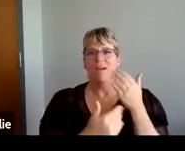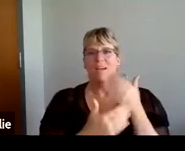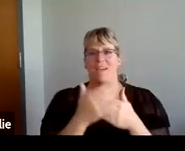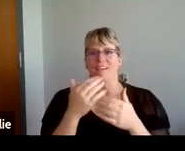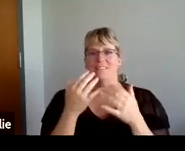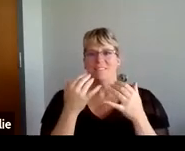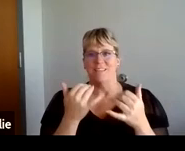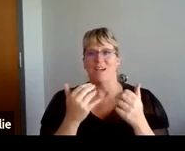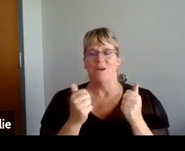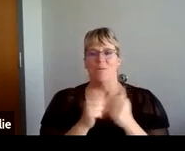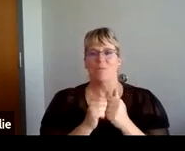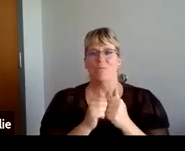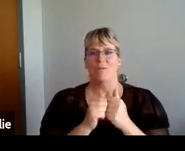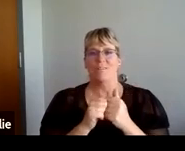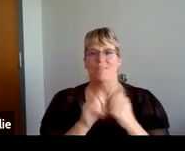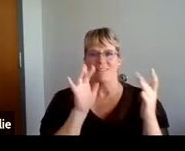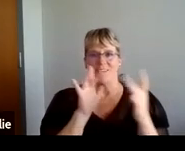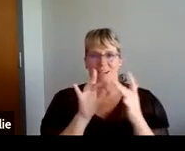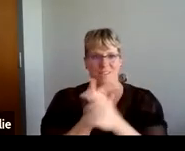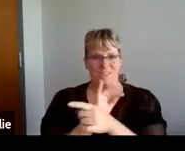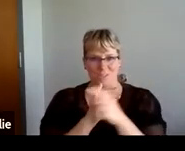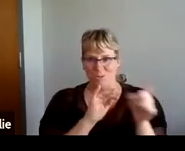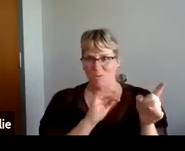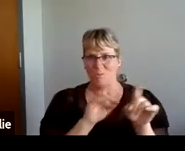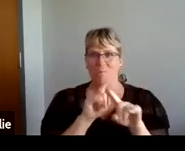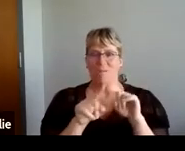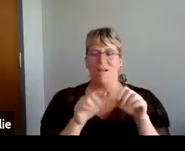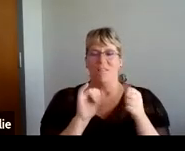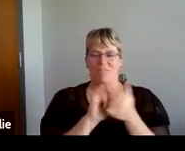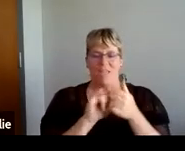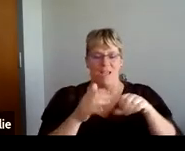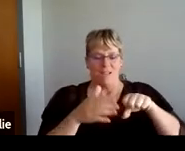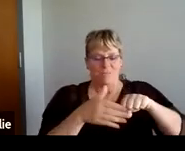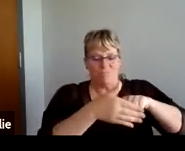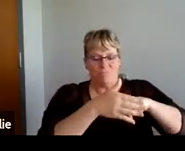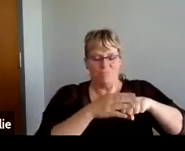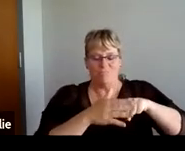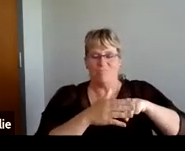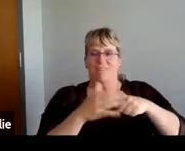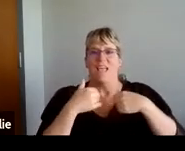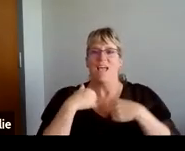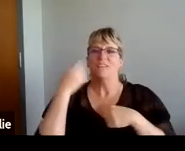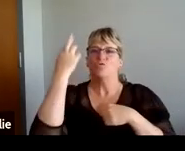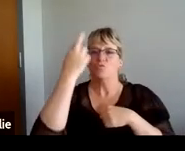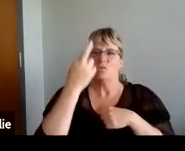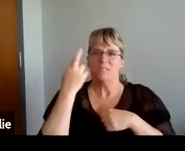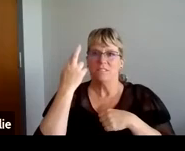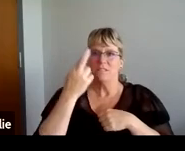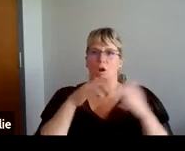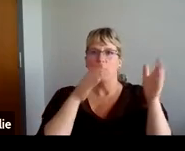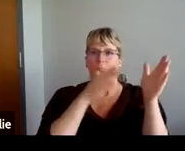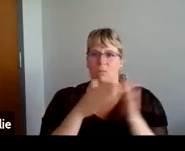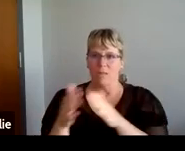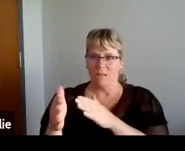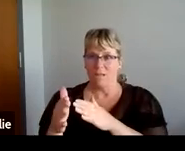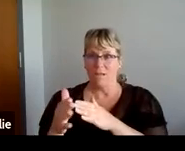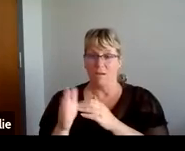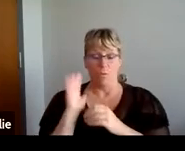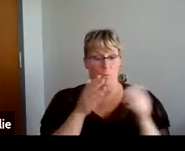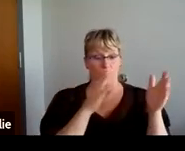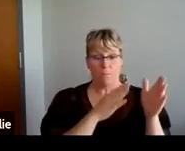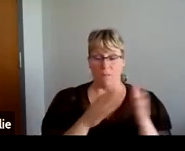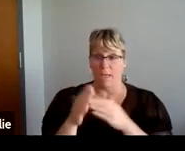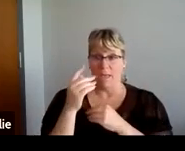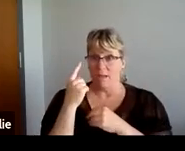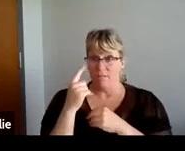of reaching out to you all. But that prefrontal cortex then gives us our reasoning, our planning. Are we going to plan for